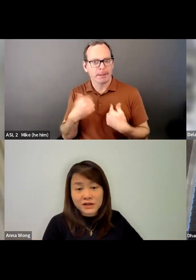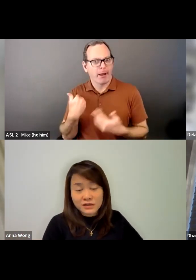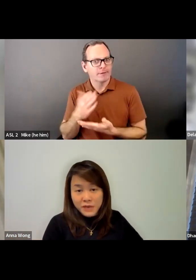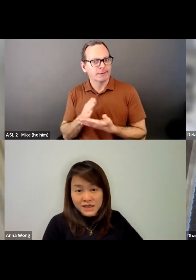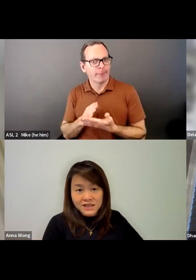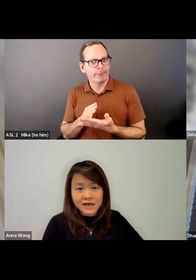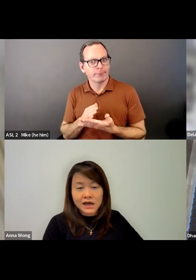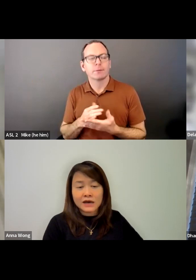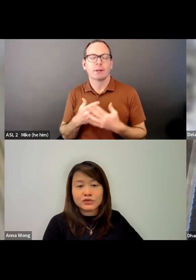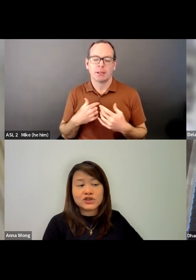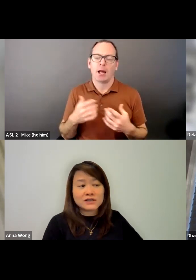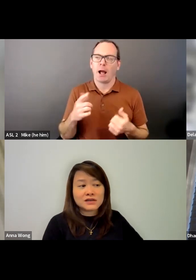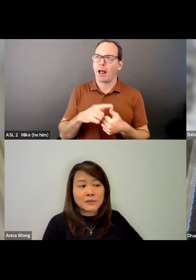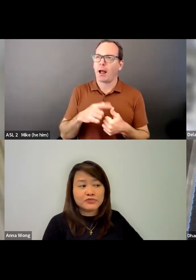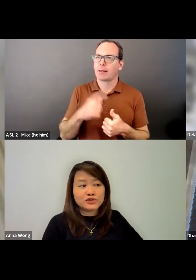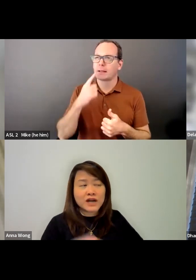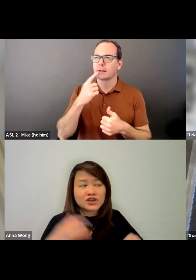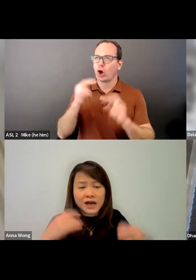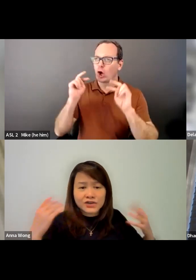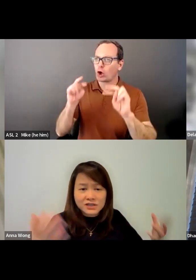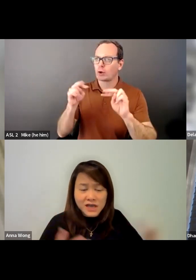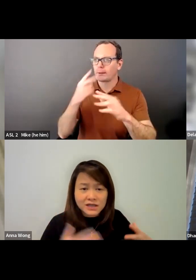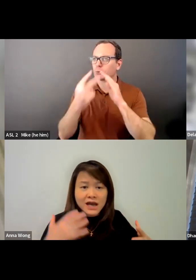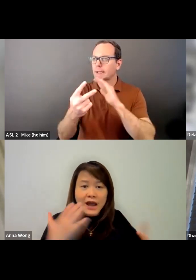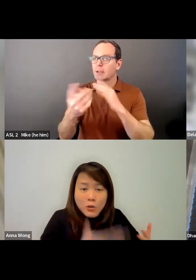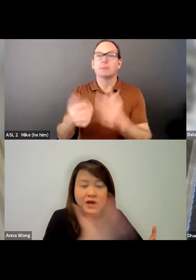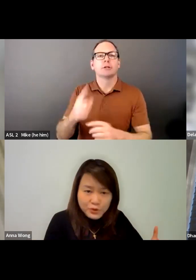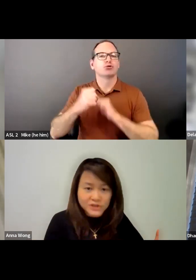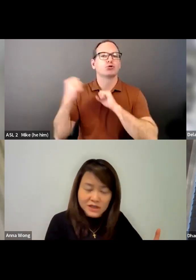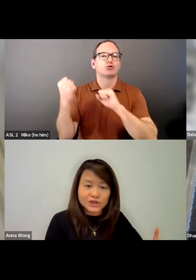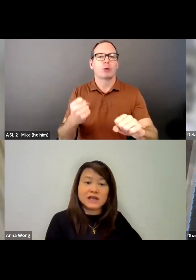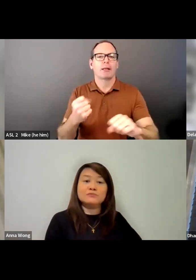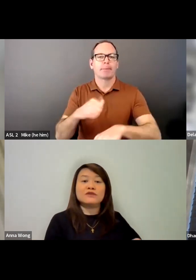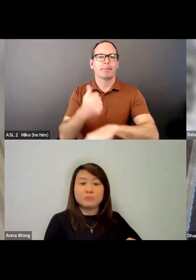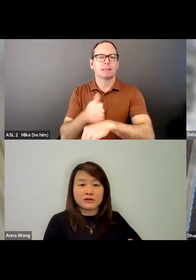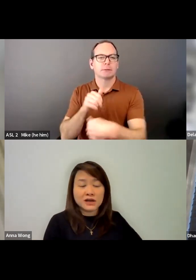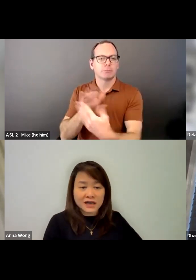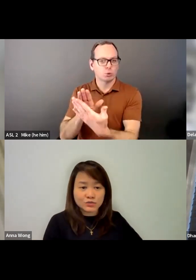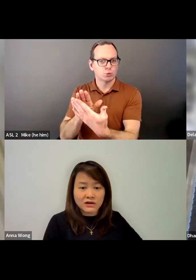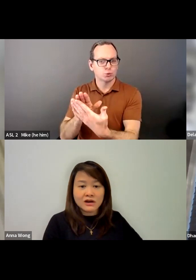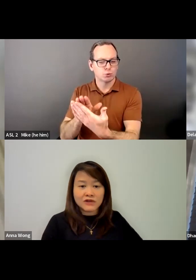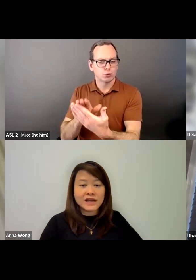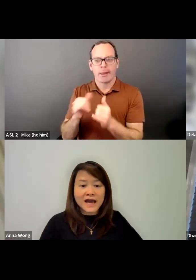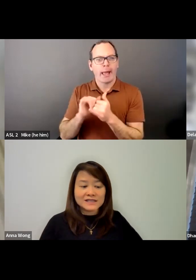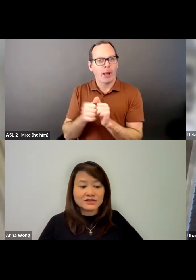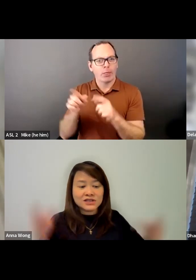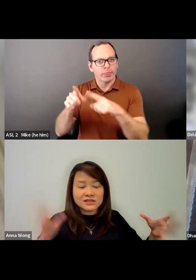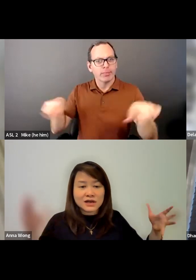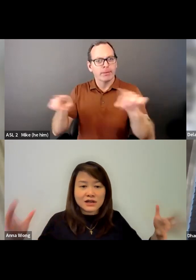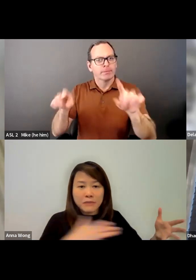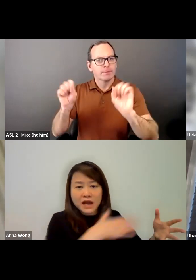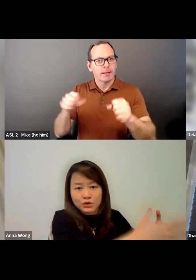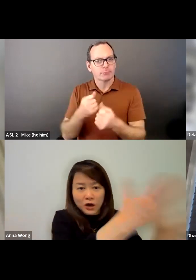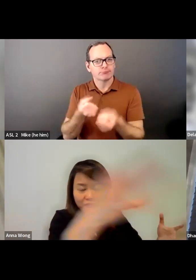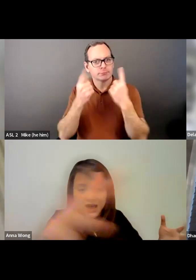probably strengths-based and just to actually help that person understand themselves better as well, right? As in, this